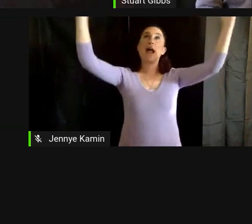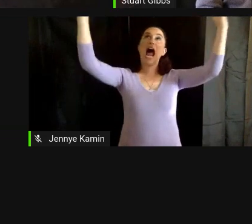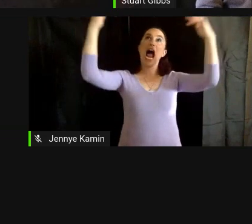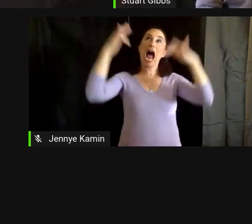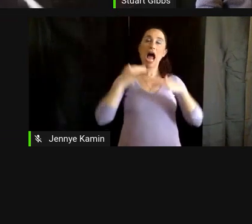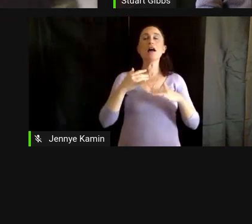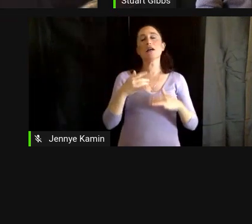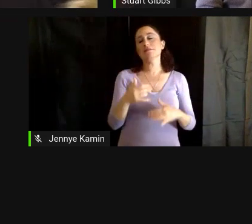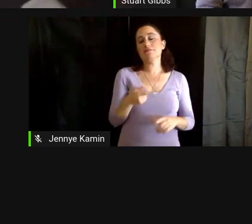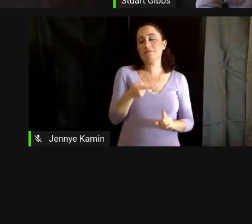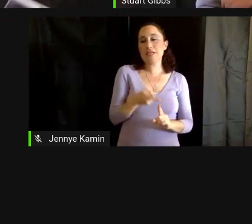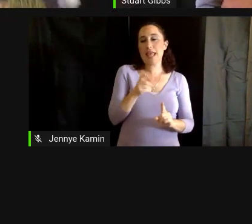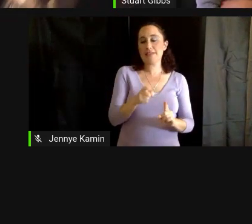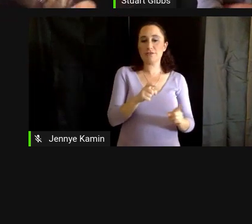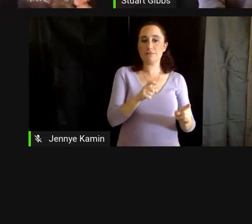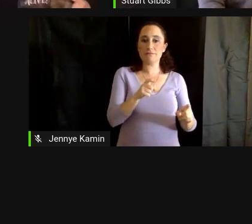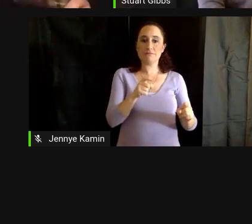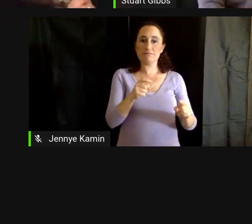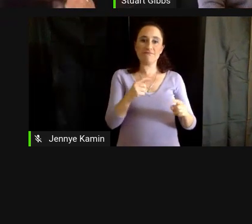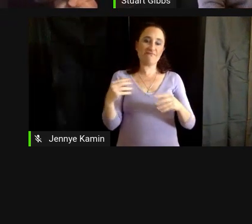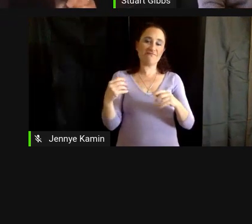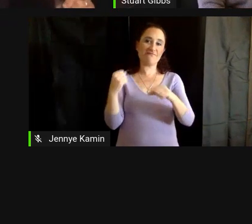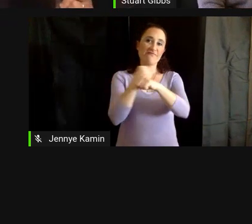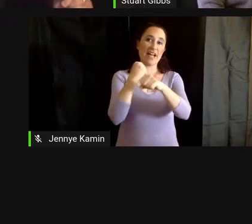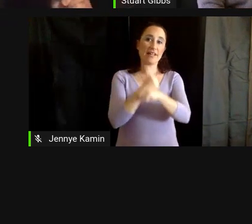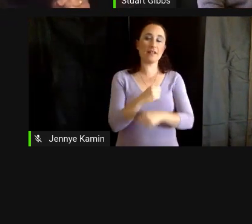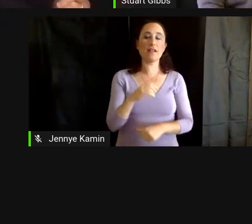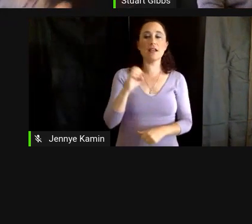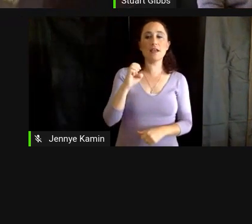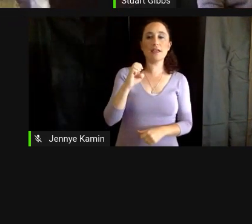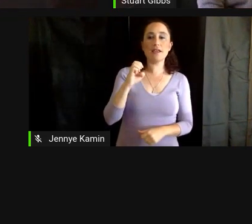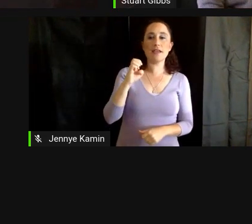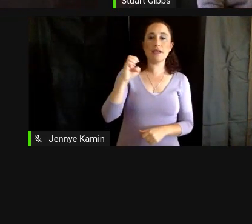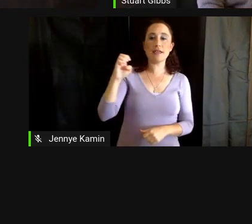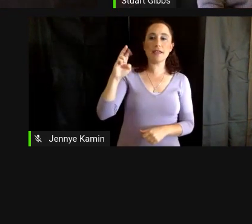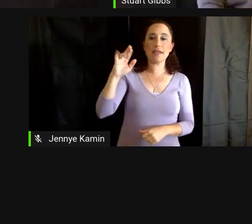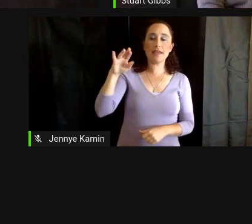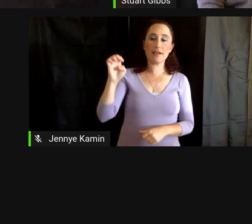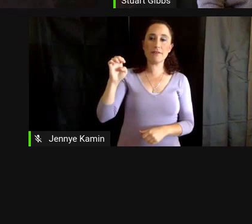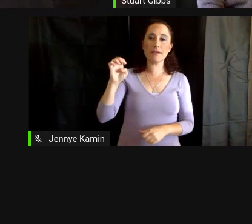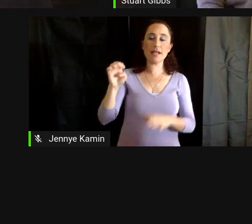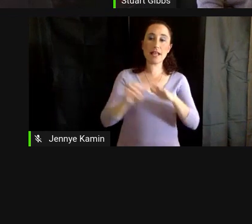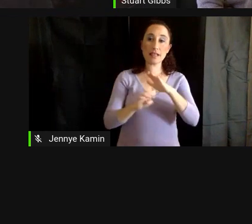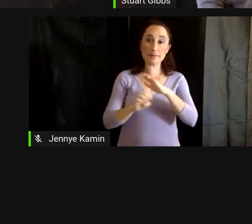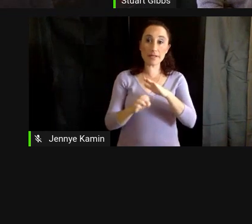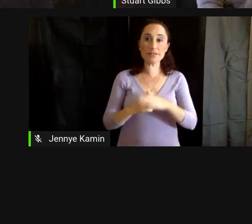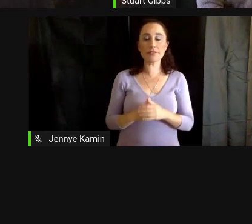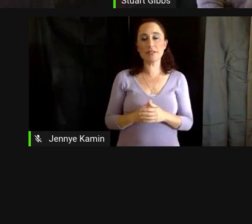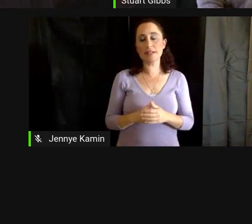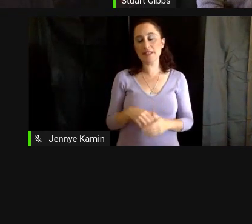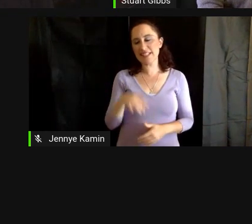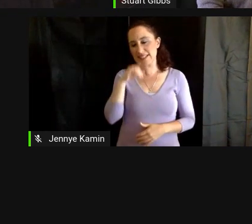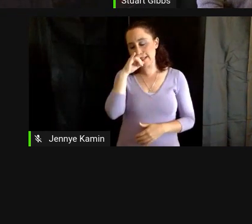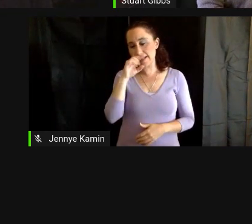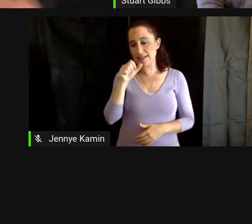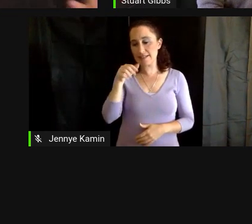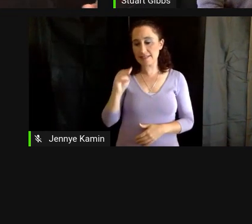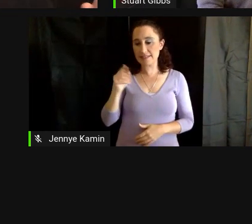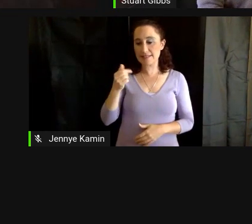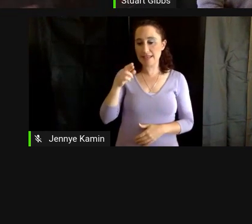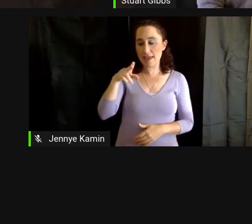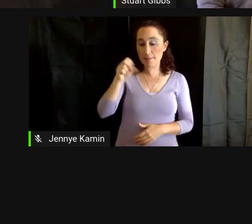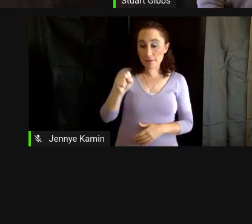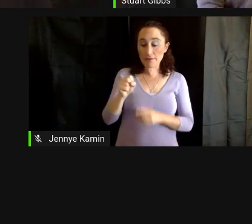changes. Erie Elementary, a sort of regular kid, Sam Graves, becomes hall monitor and discovers that his school is